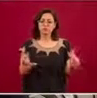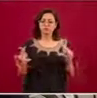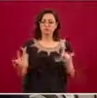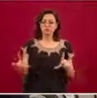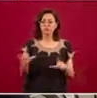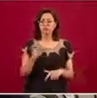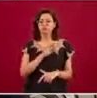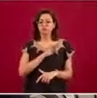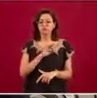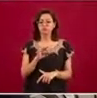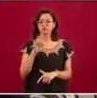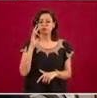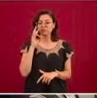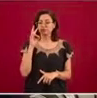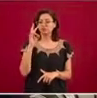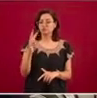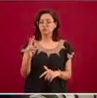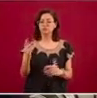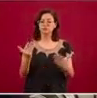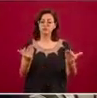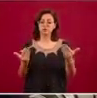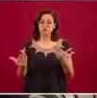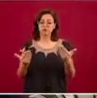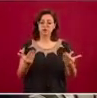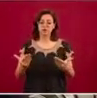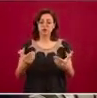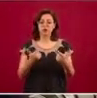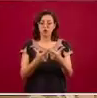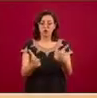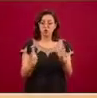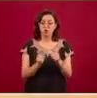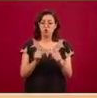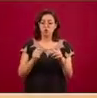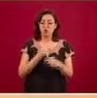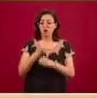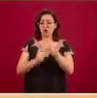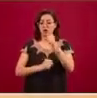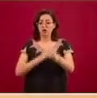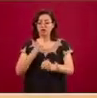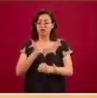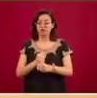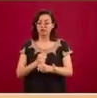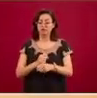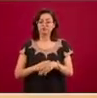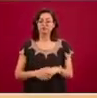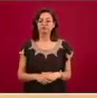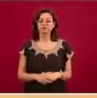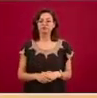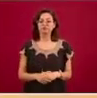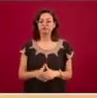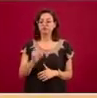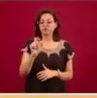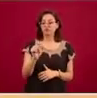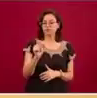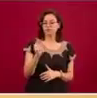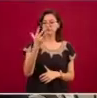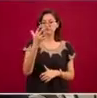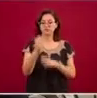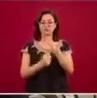important variation across states. Here we can take a look at the distribution per age group that we have been talking